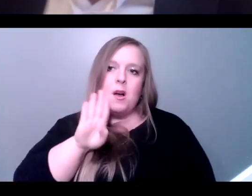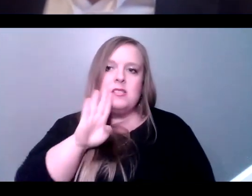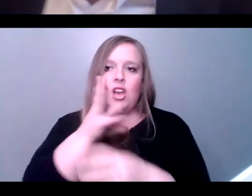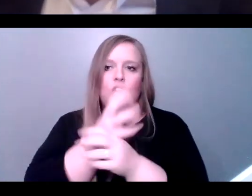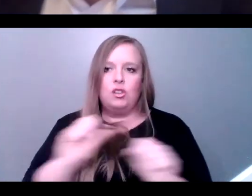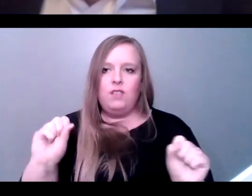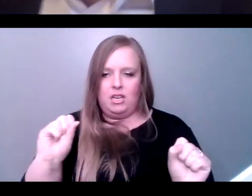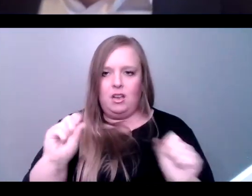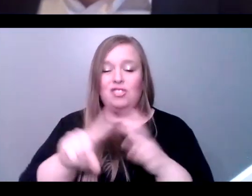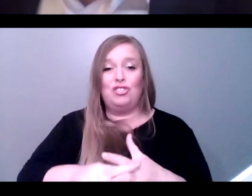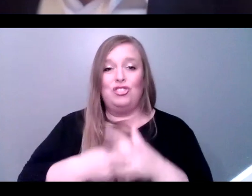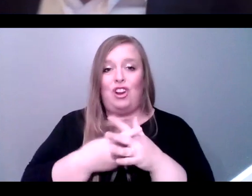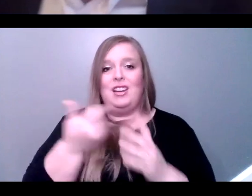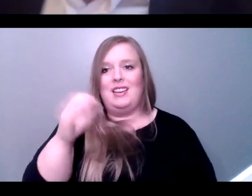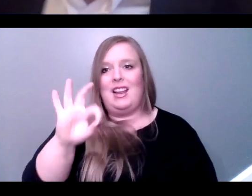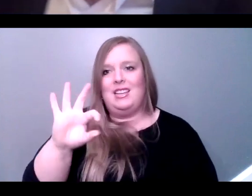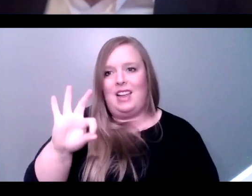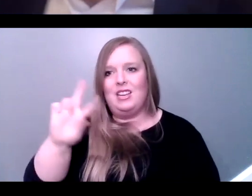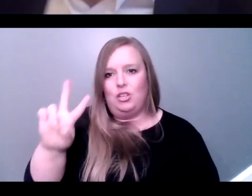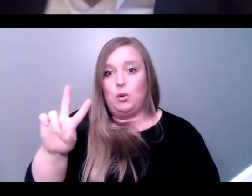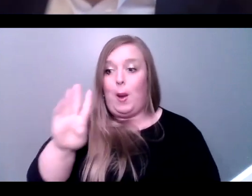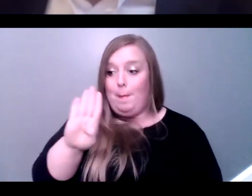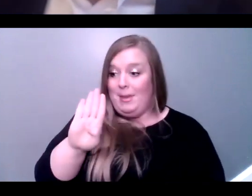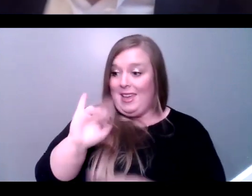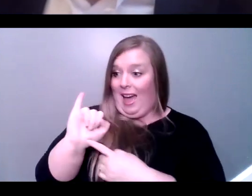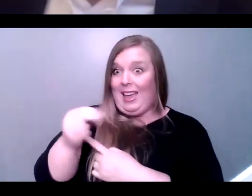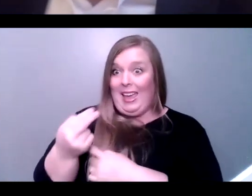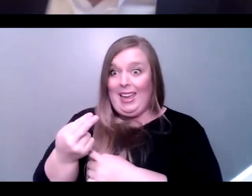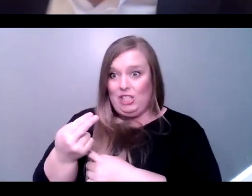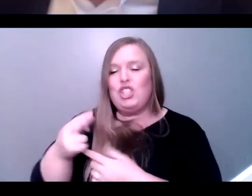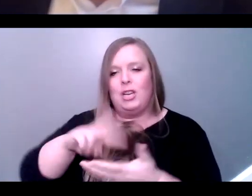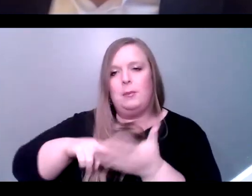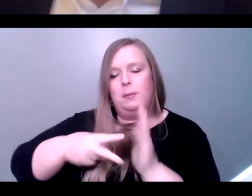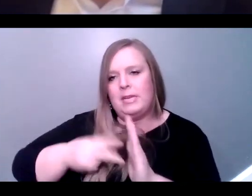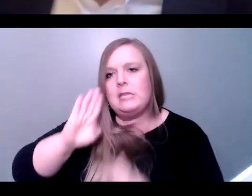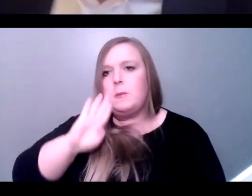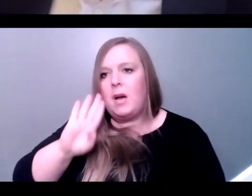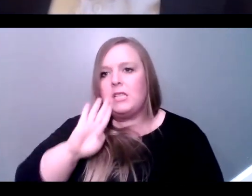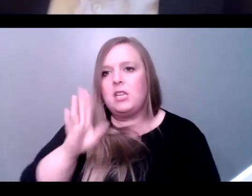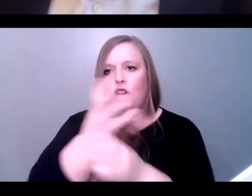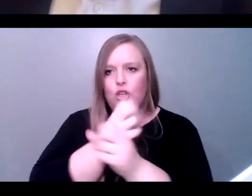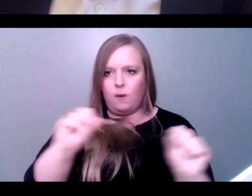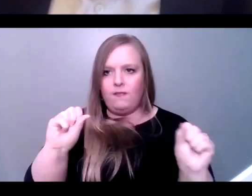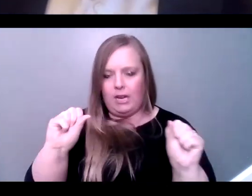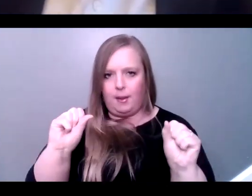II, and the end of a push for greater Serbia following a defeat